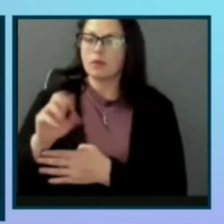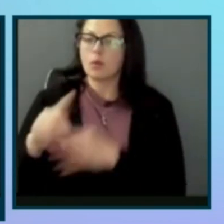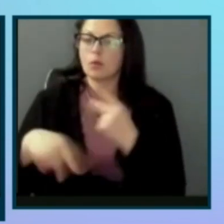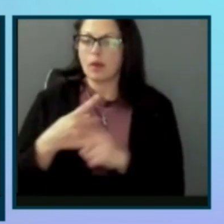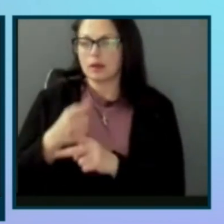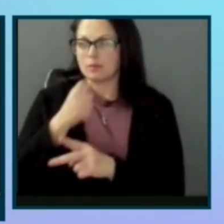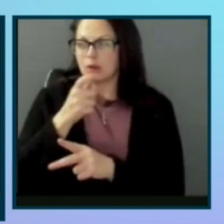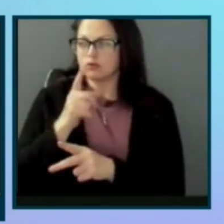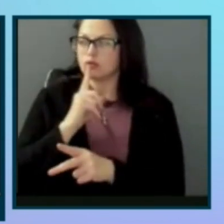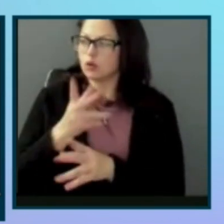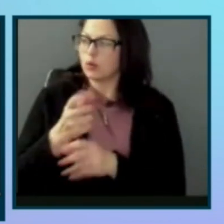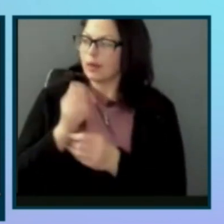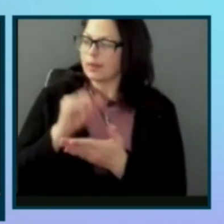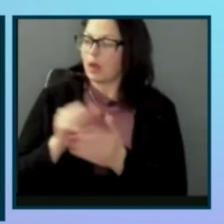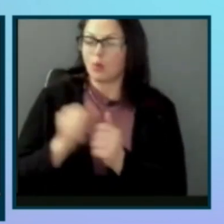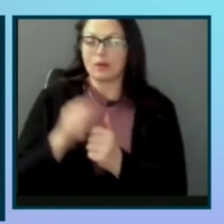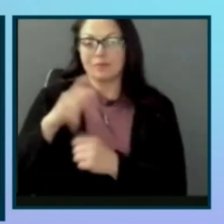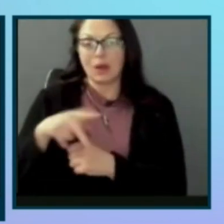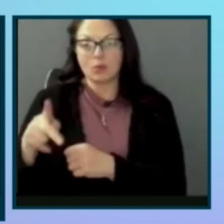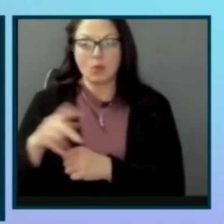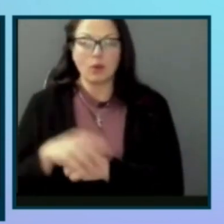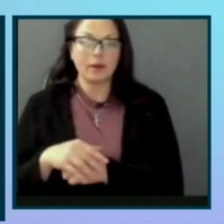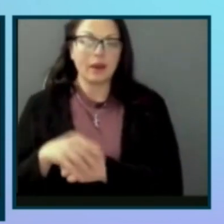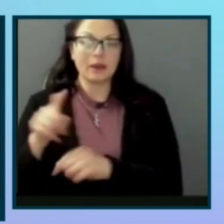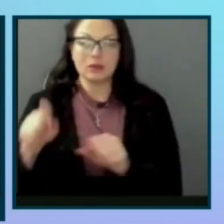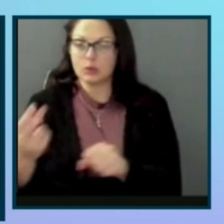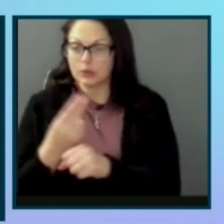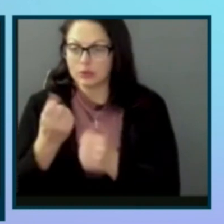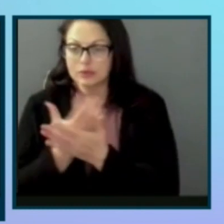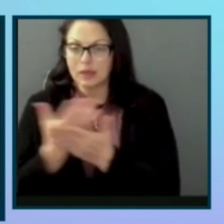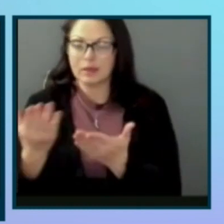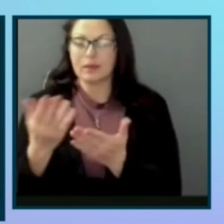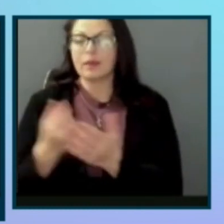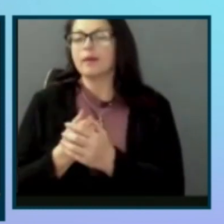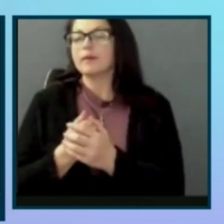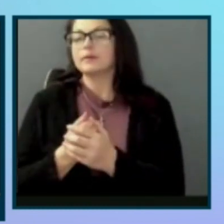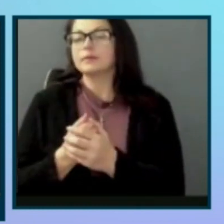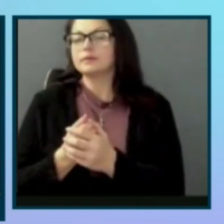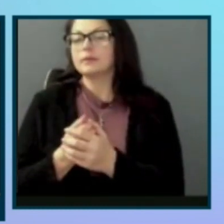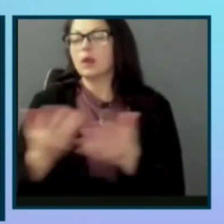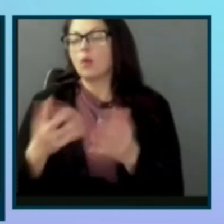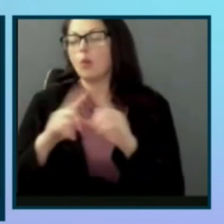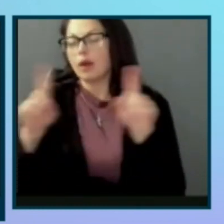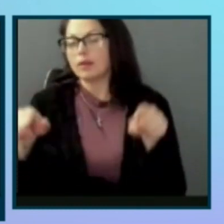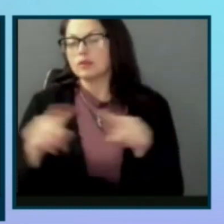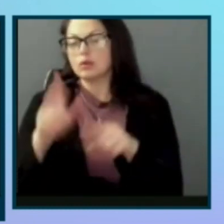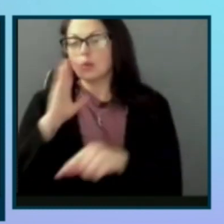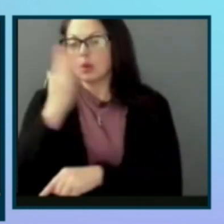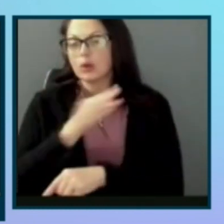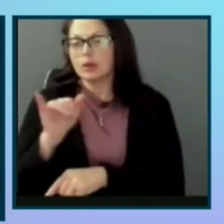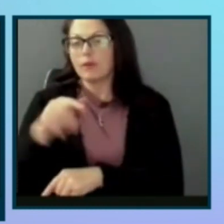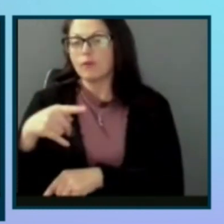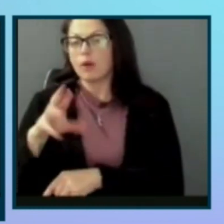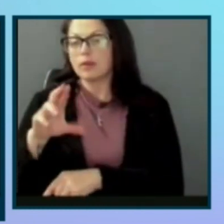PowerPoint. And then, yeah, as Annabelle mentioned, you could really use anything to just mock up what the screen would look like for the prototype when you're